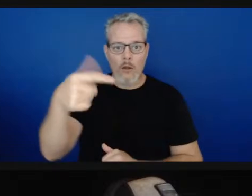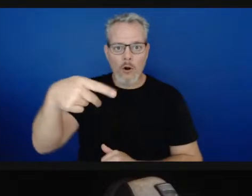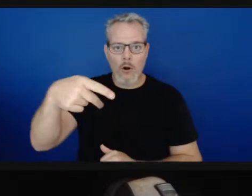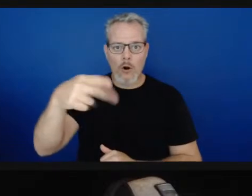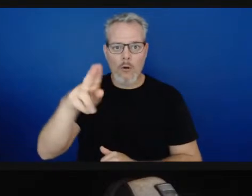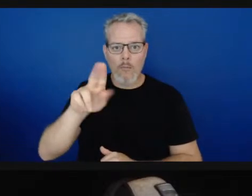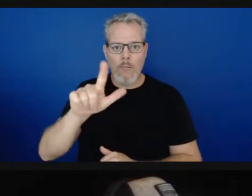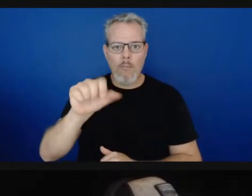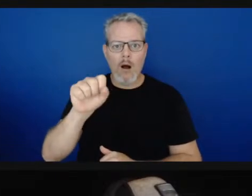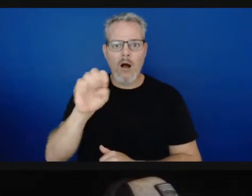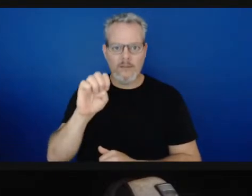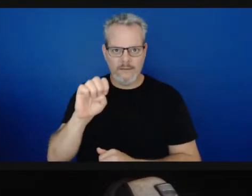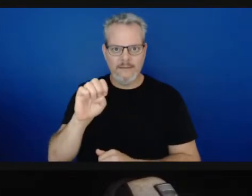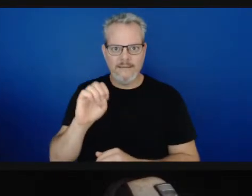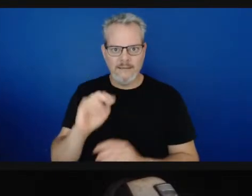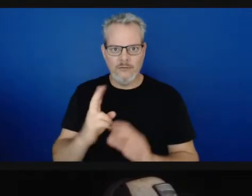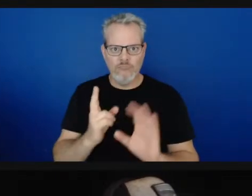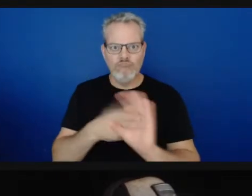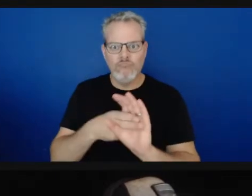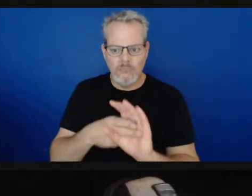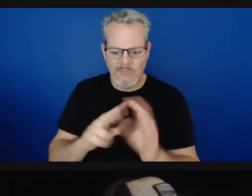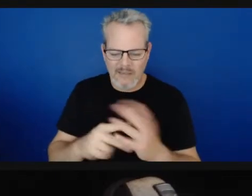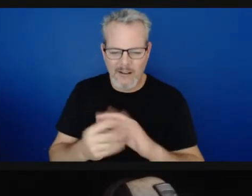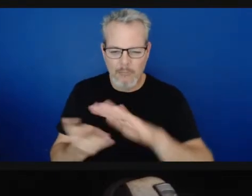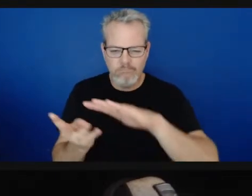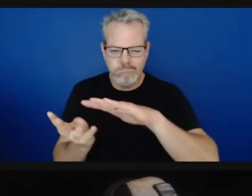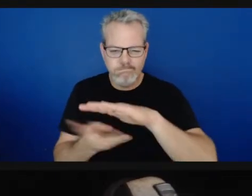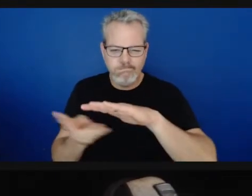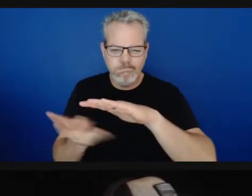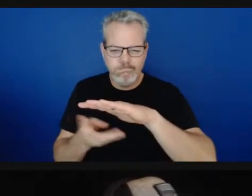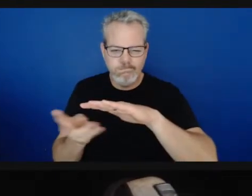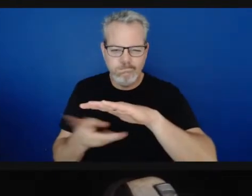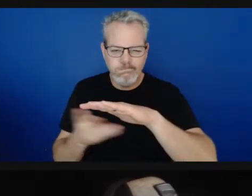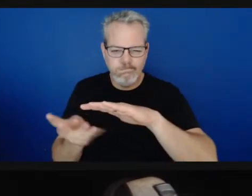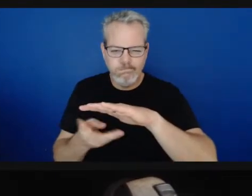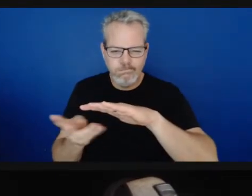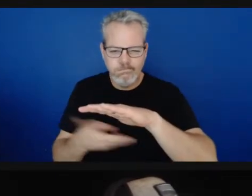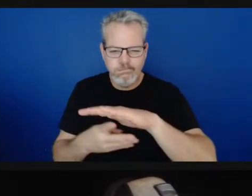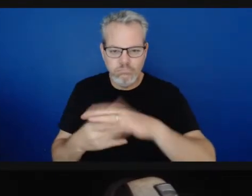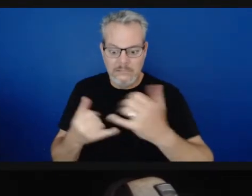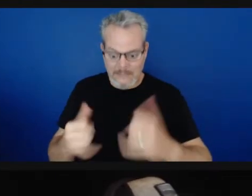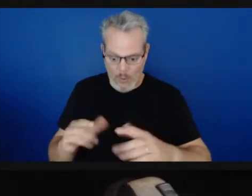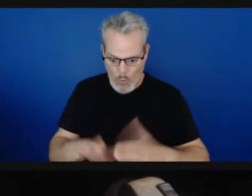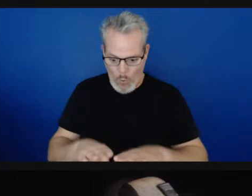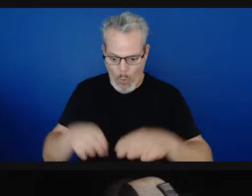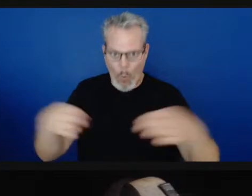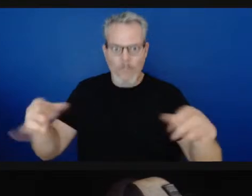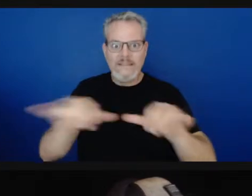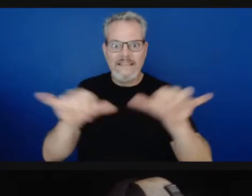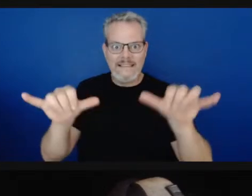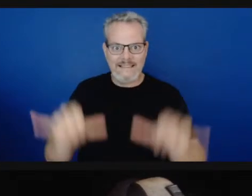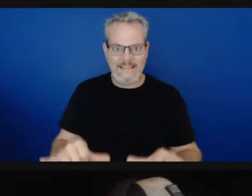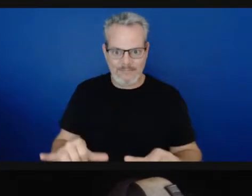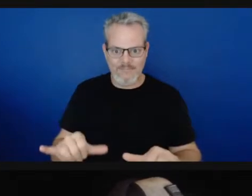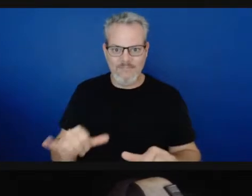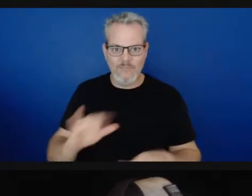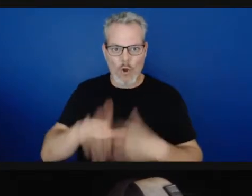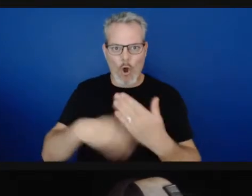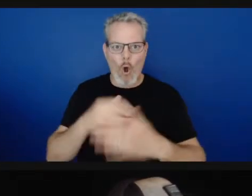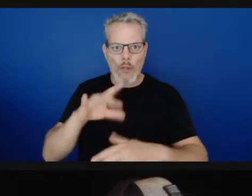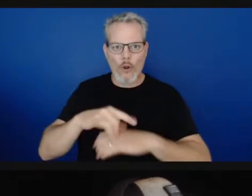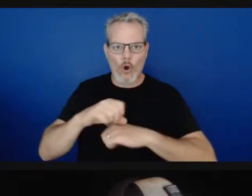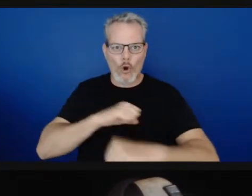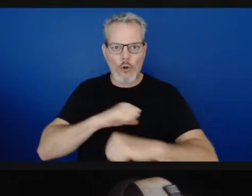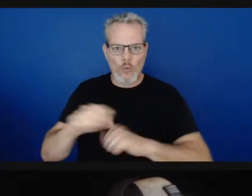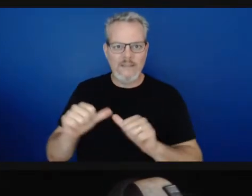it's basically injecting its way into this now open system, causing the earthquakes and ground movement to resume what we